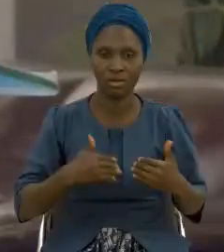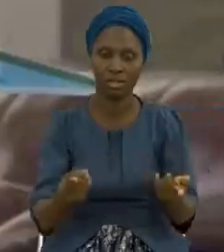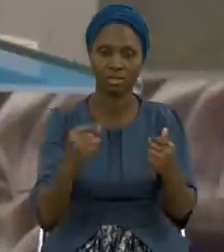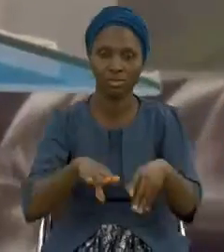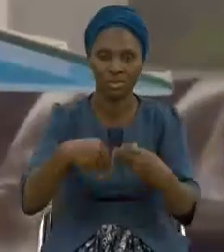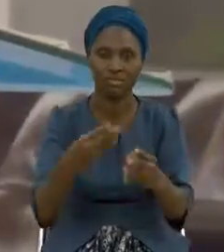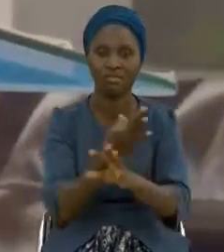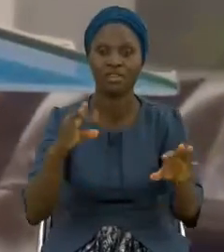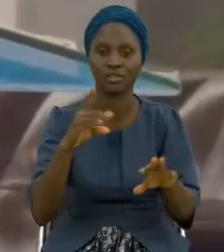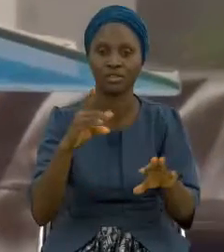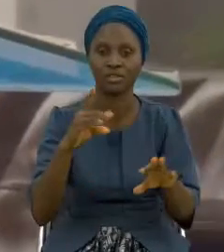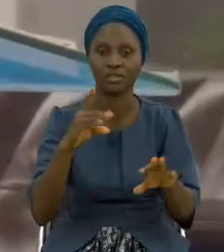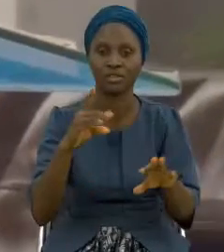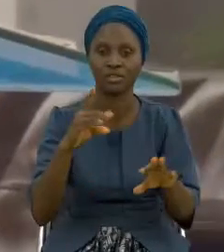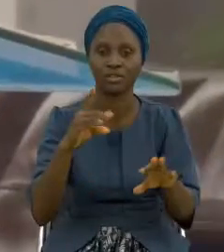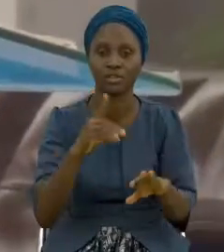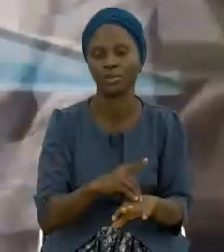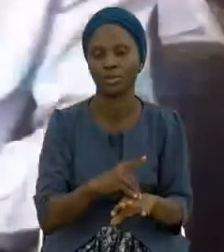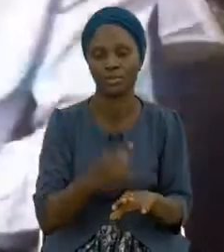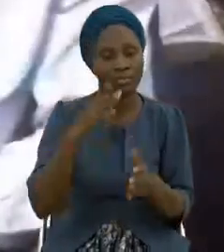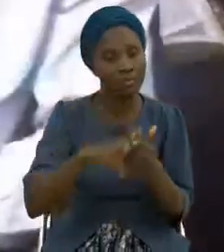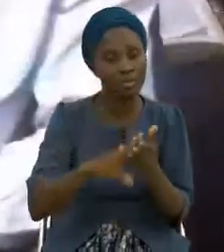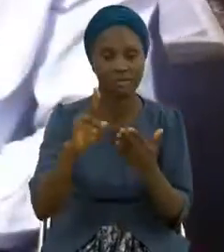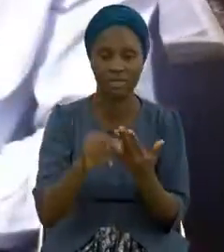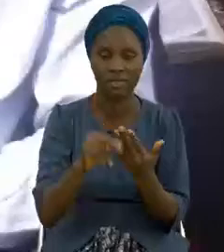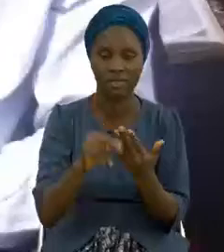forgiveness, salvation,